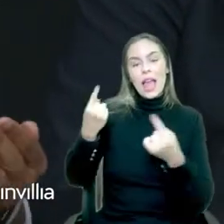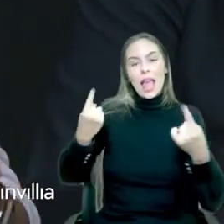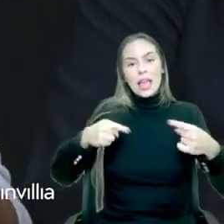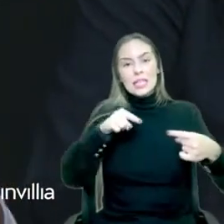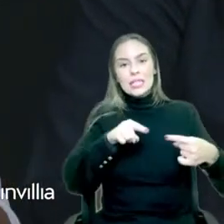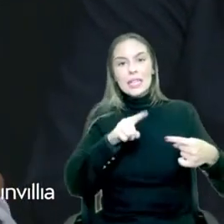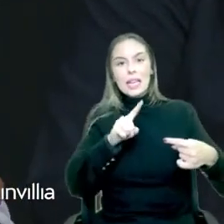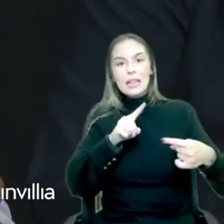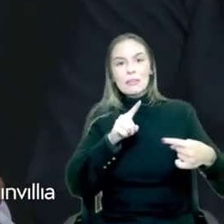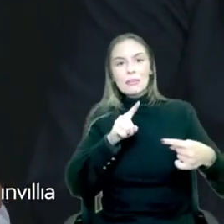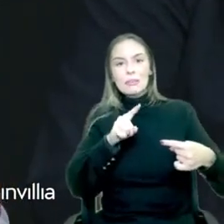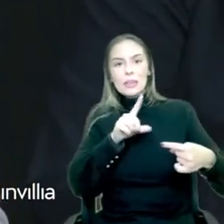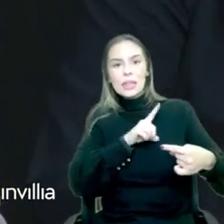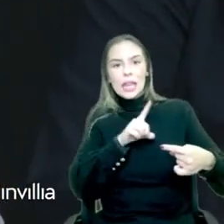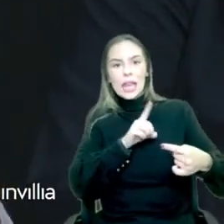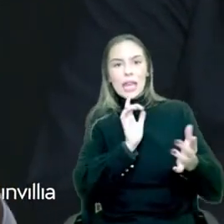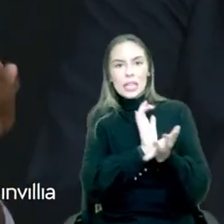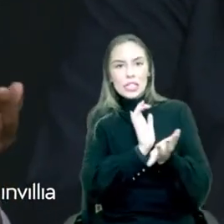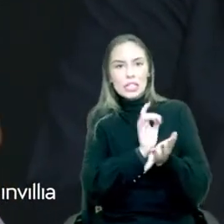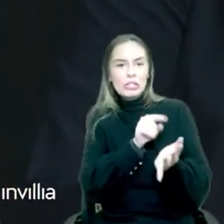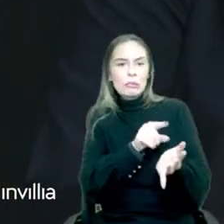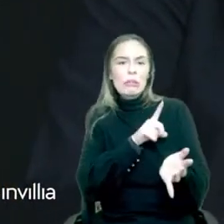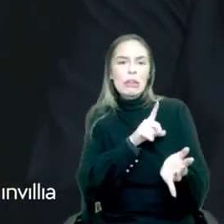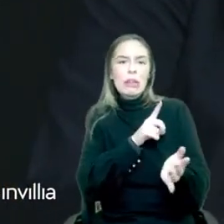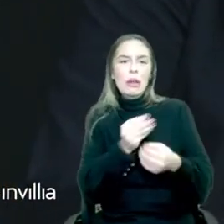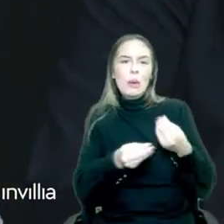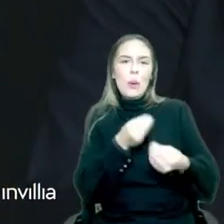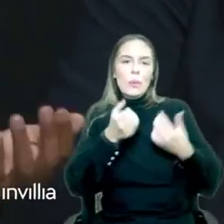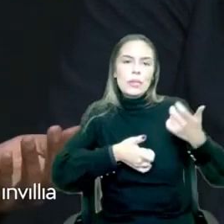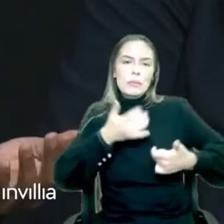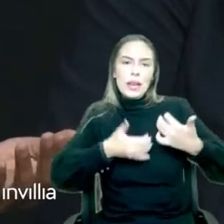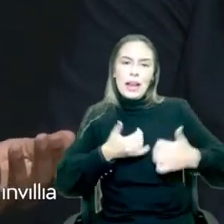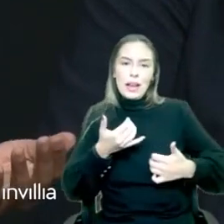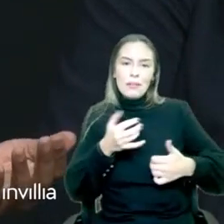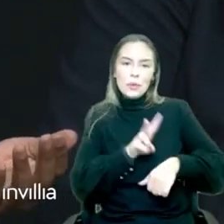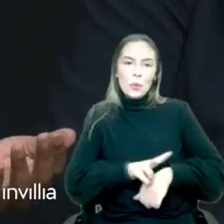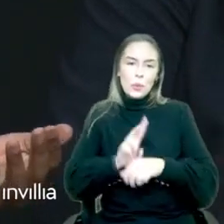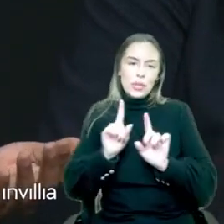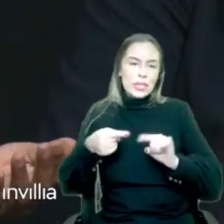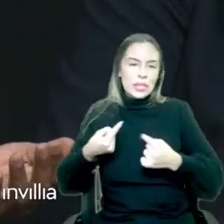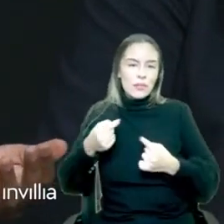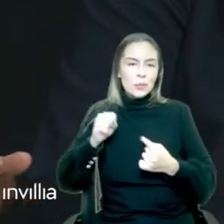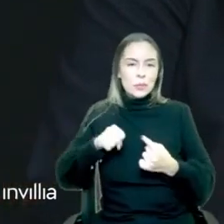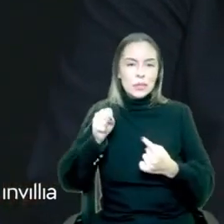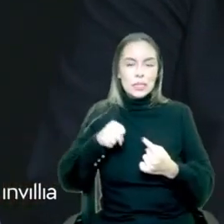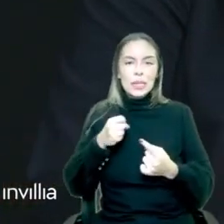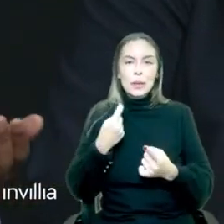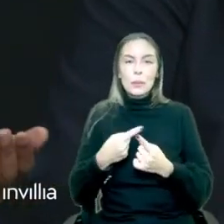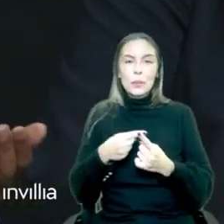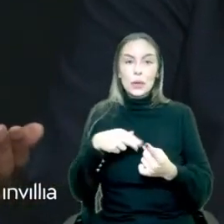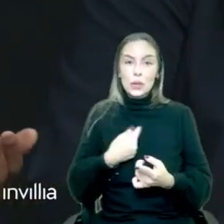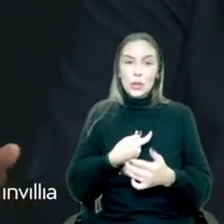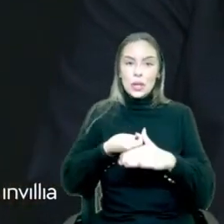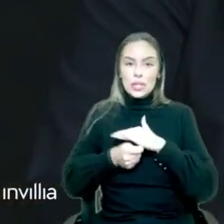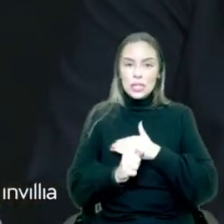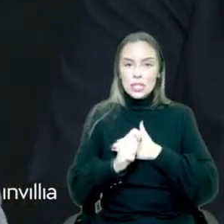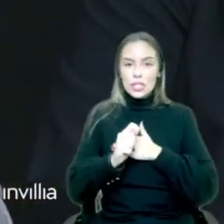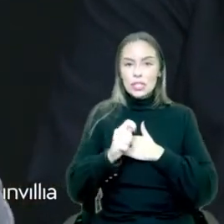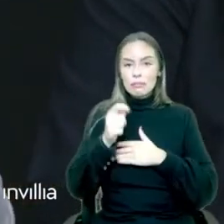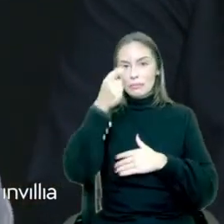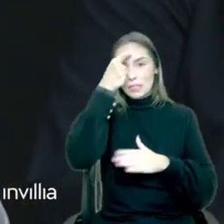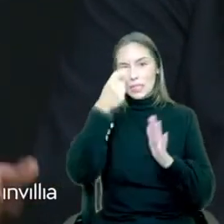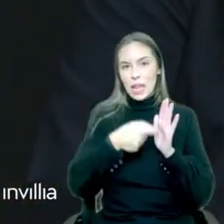on those articles to generate these descriptions. So one of the challenges. We have been invested in machine learning for a long time in terms